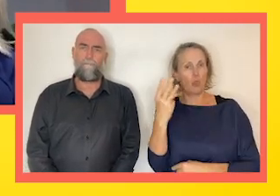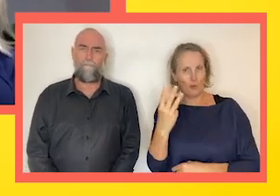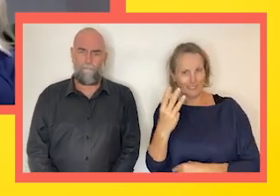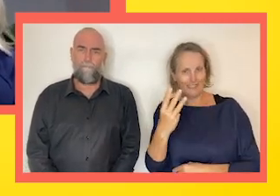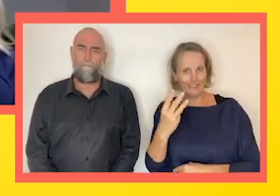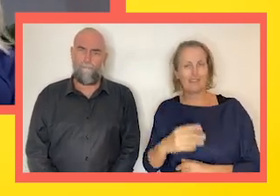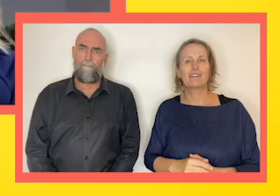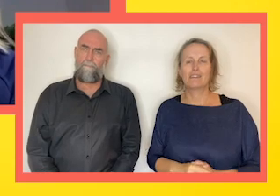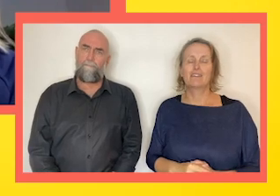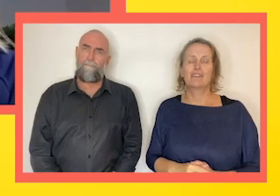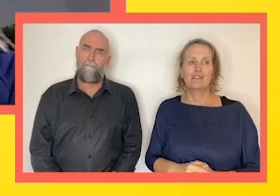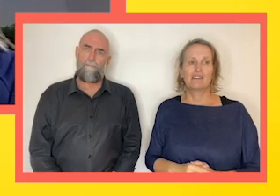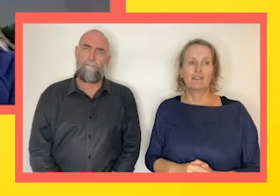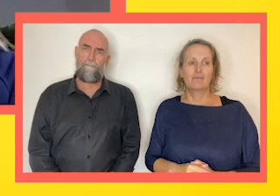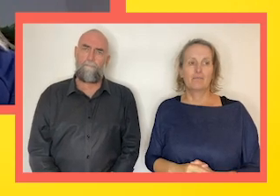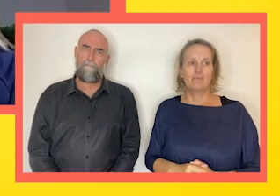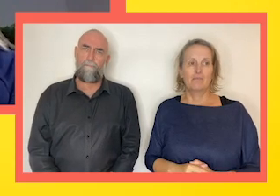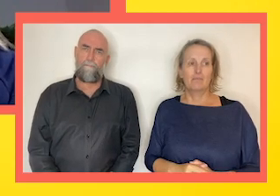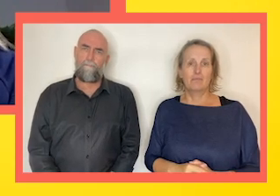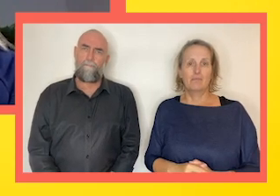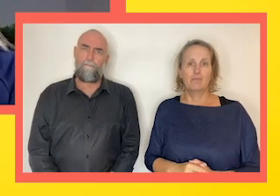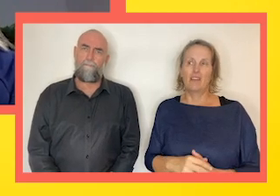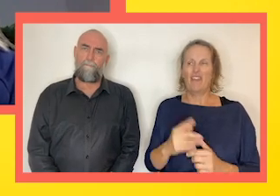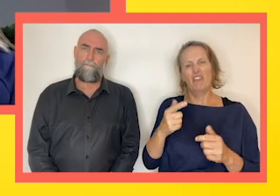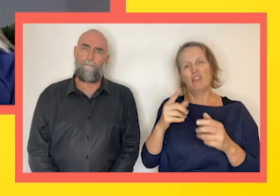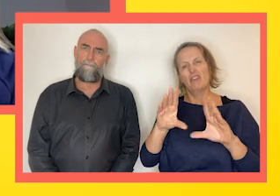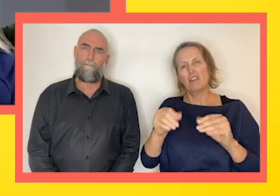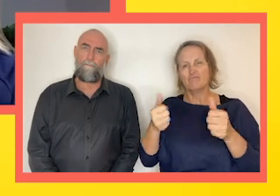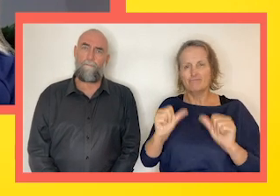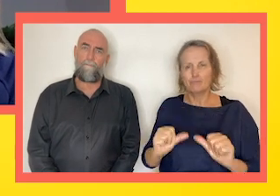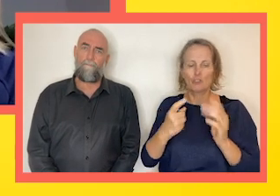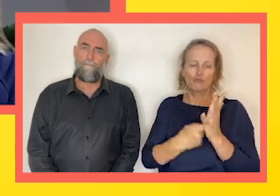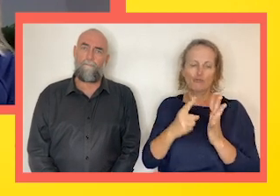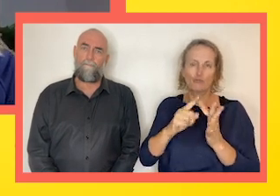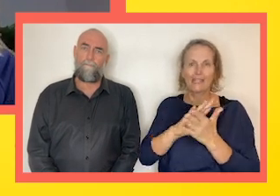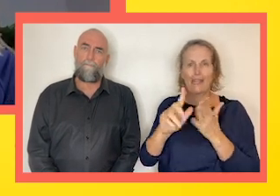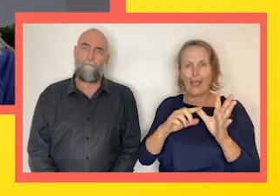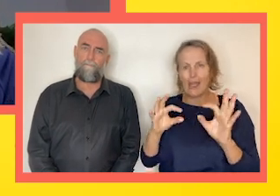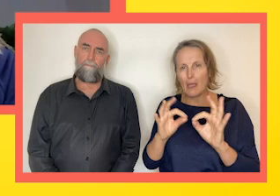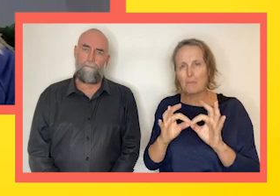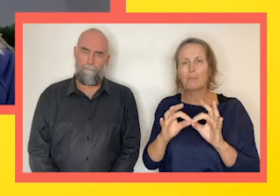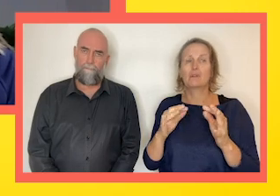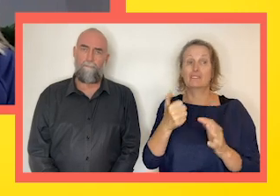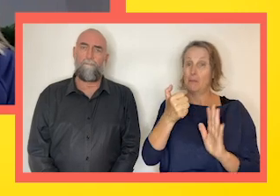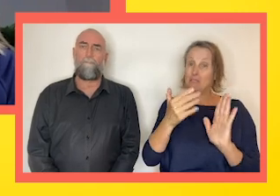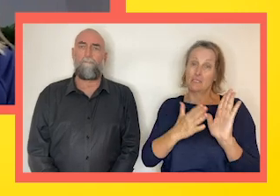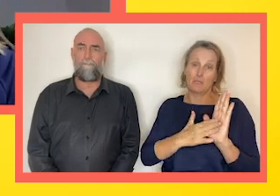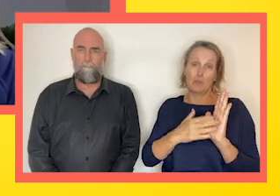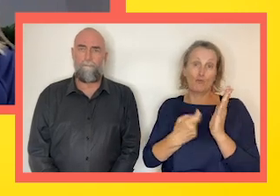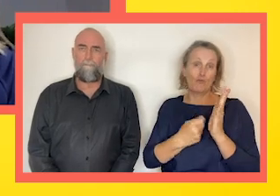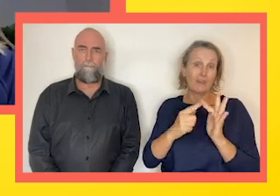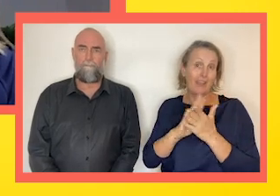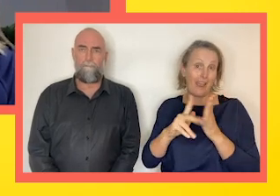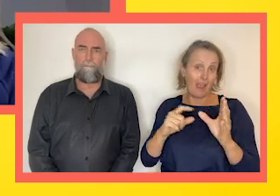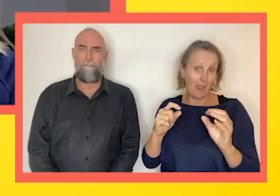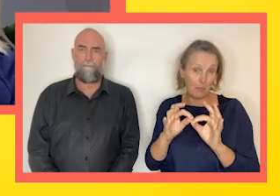2013. And then obviously the rehab process after, you know, a good 6 months.